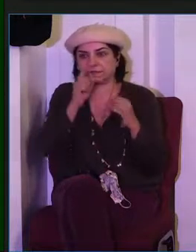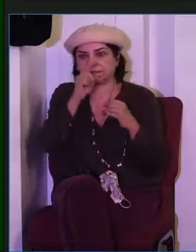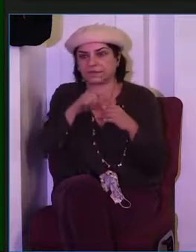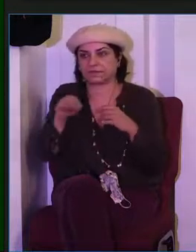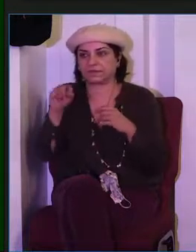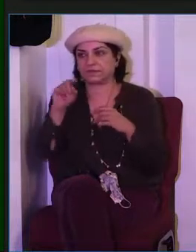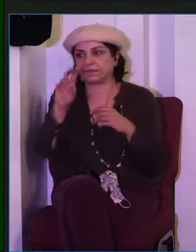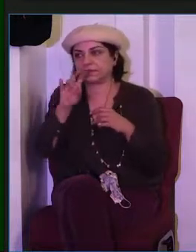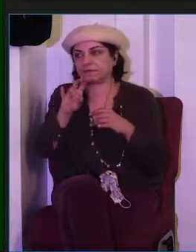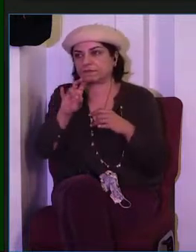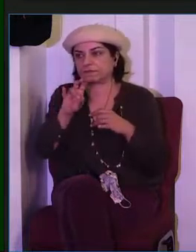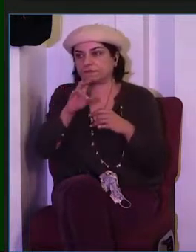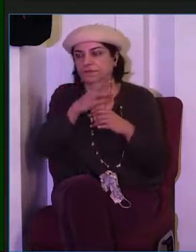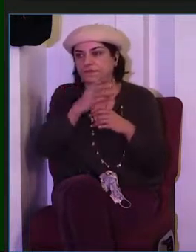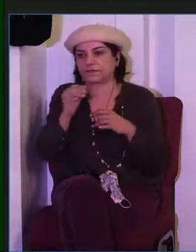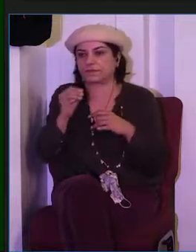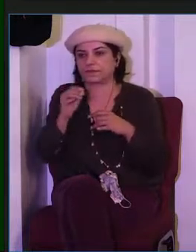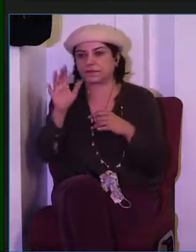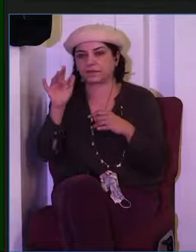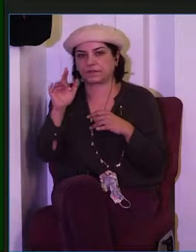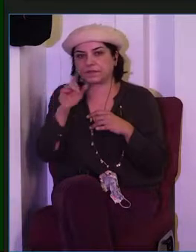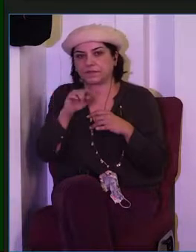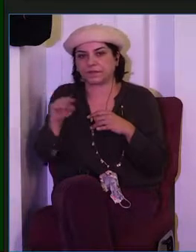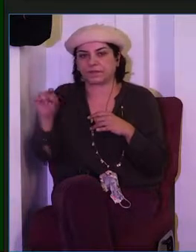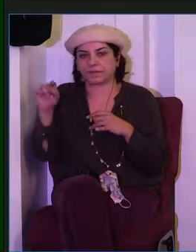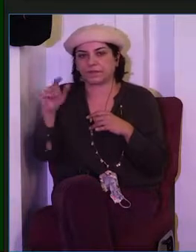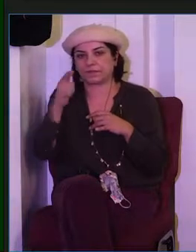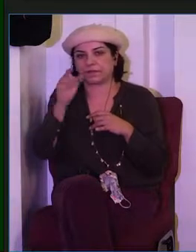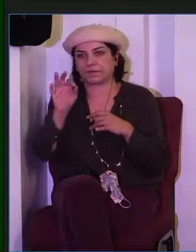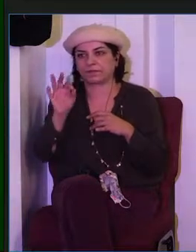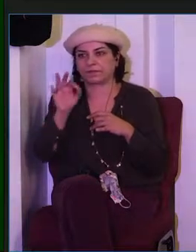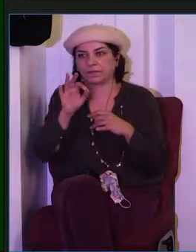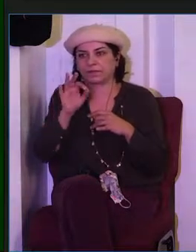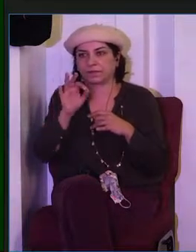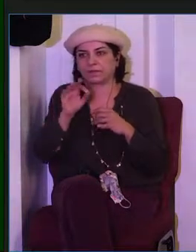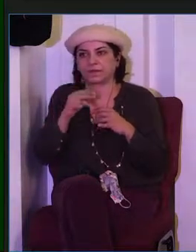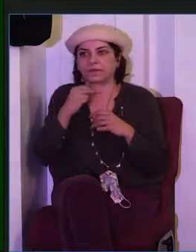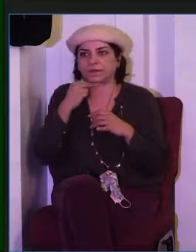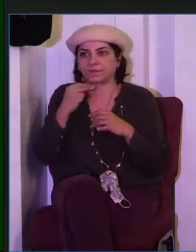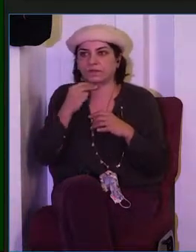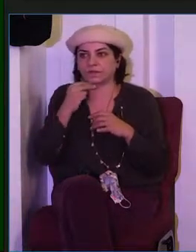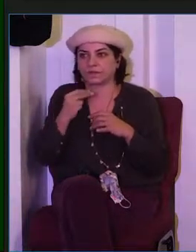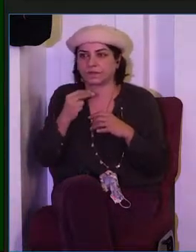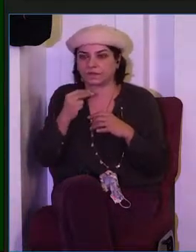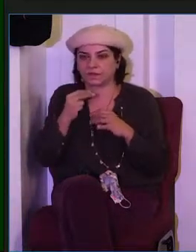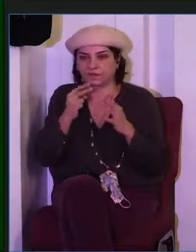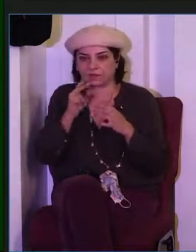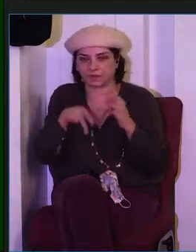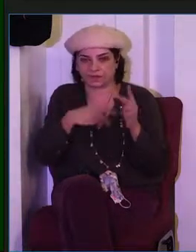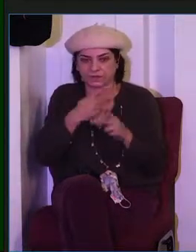through 7 and 25 through 29, the Voice version.